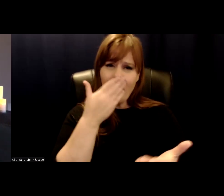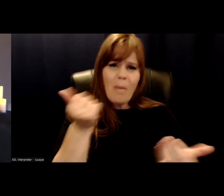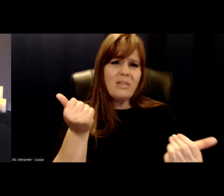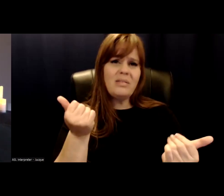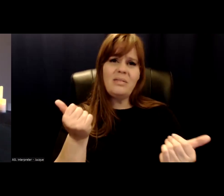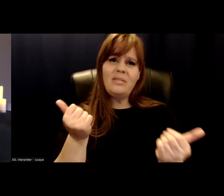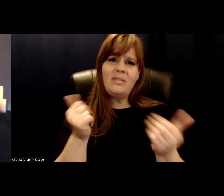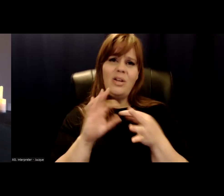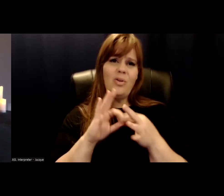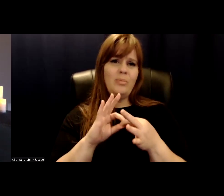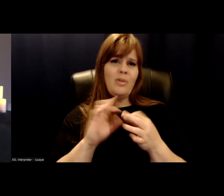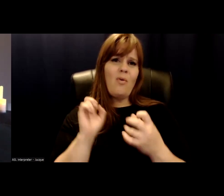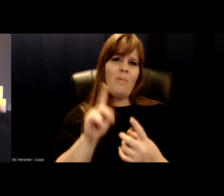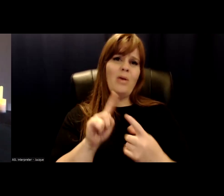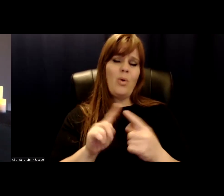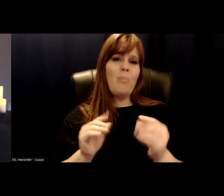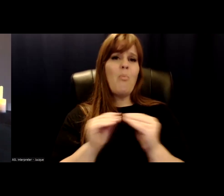more full spectrum